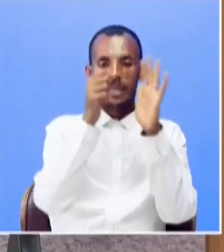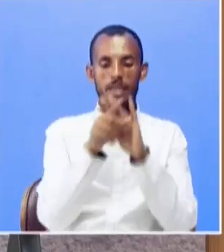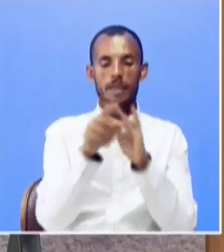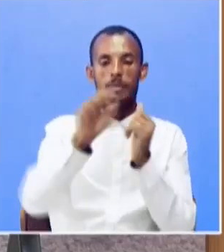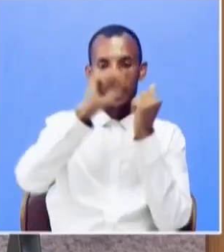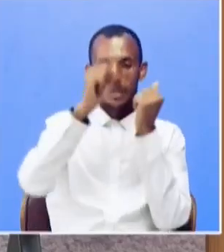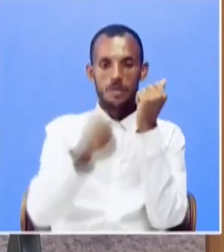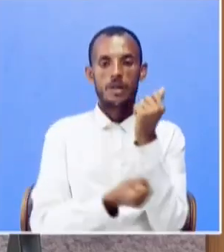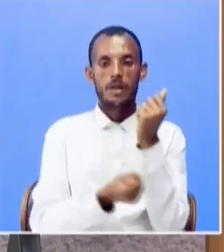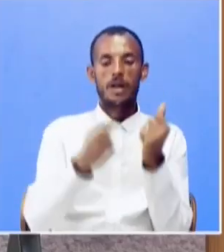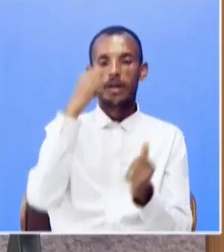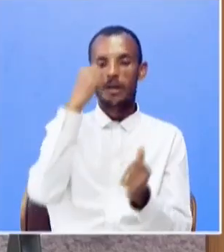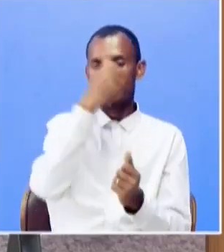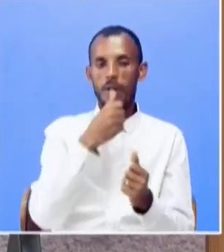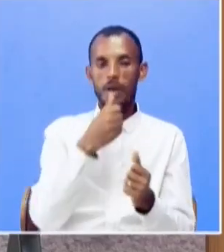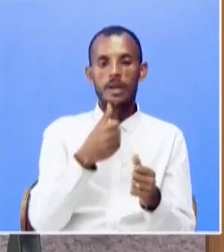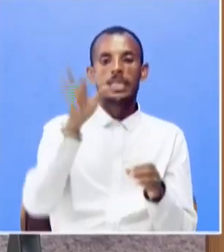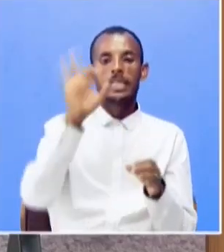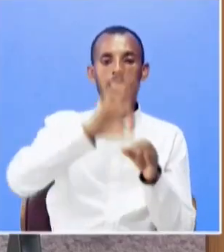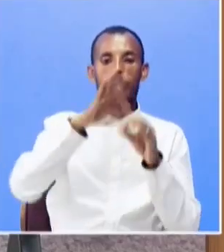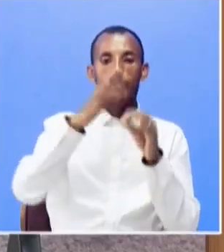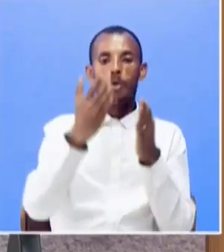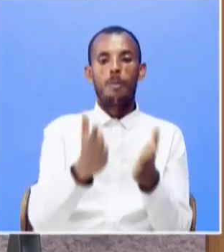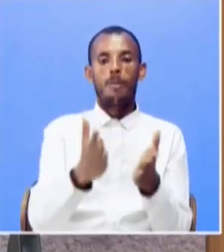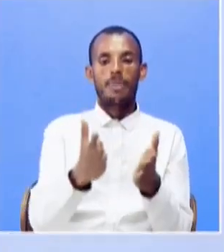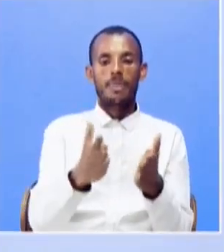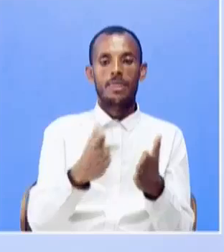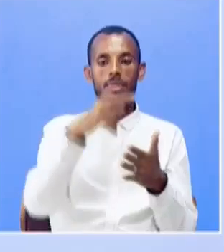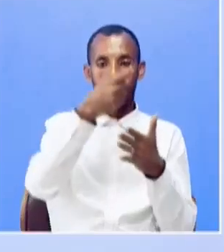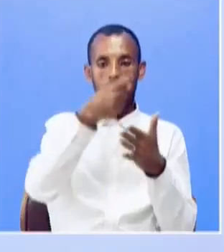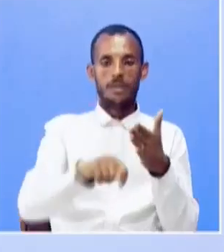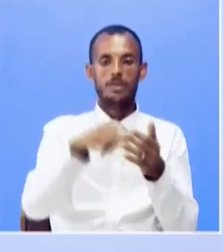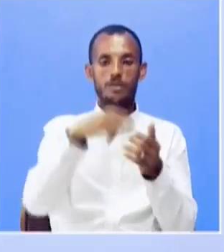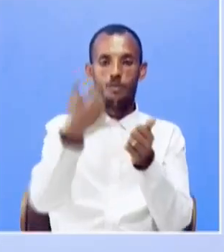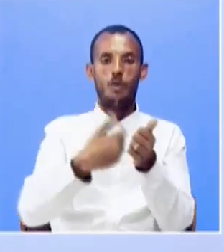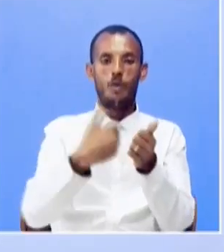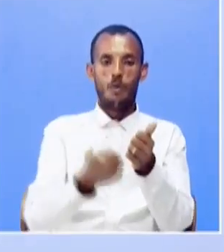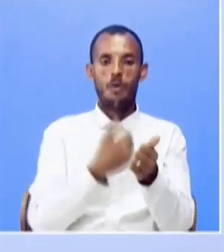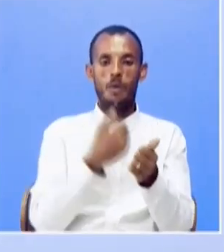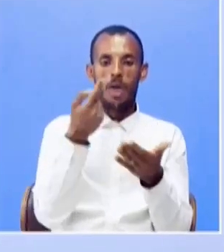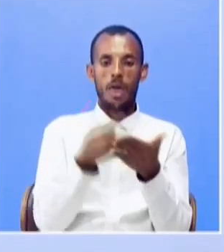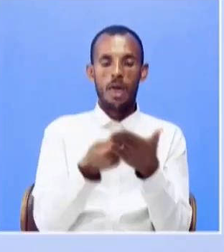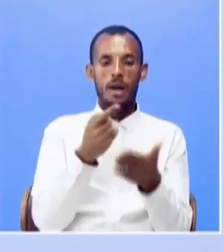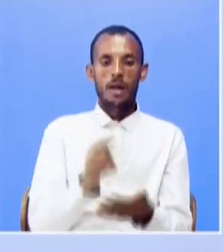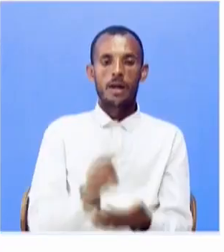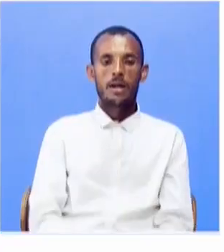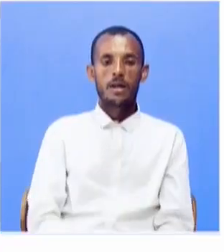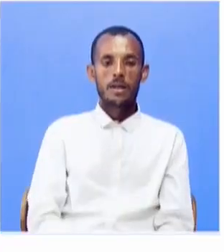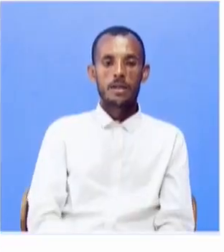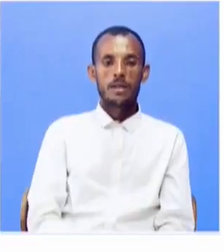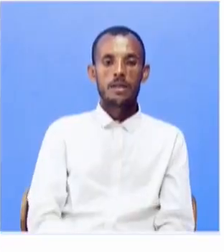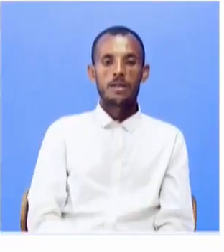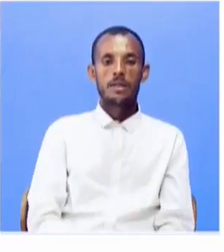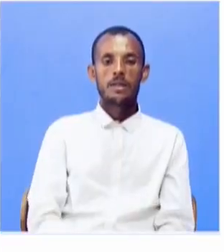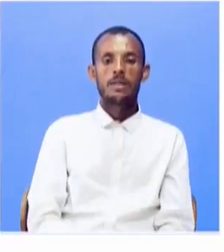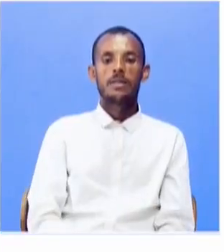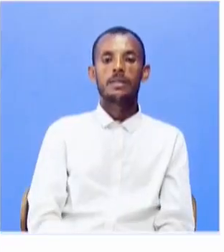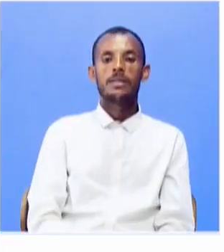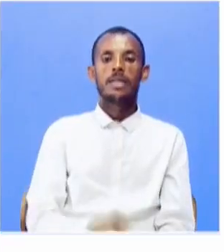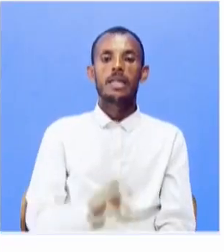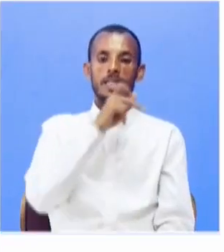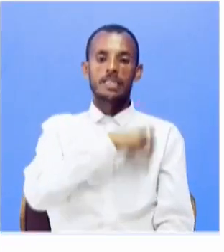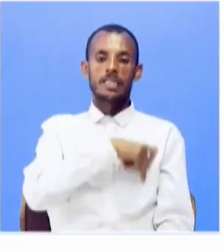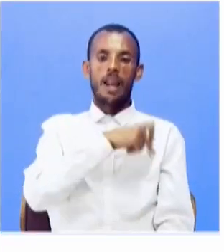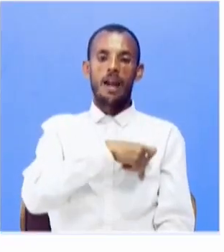our country, the employment tax rate is as follows. Here, salary range